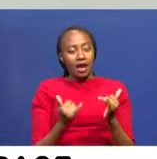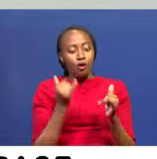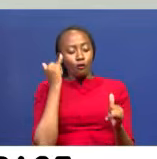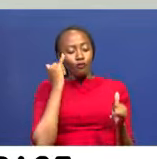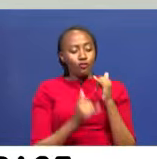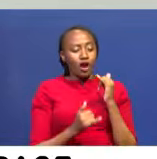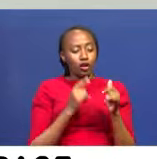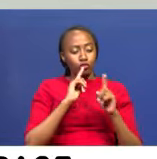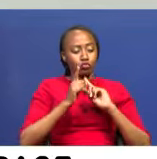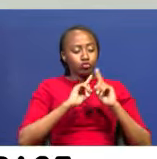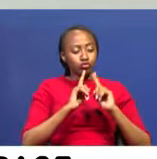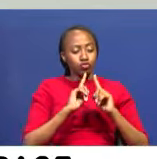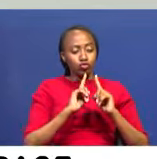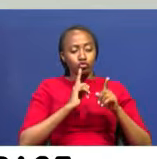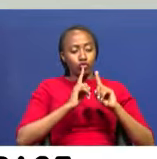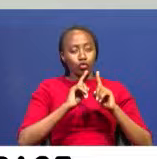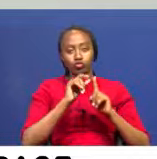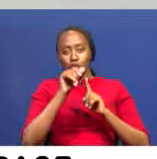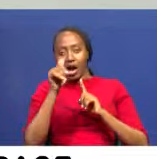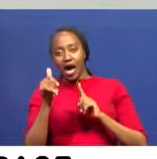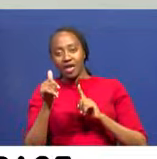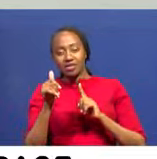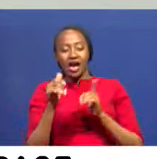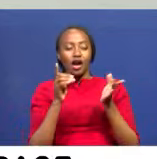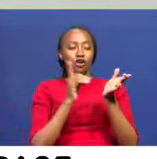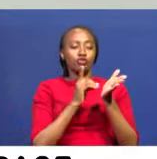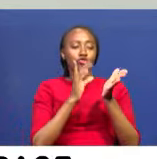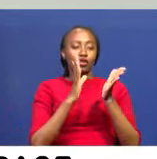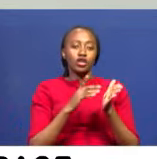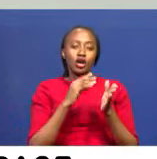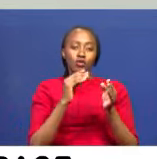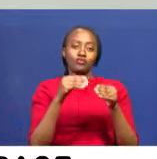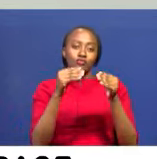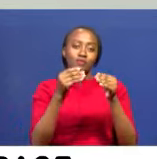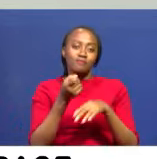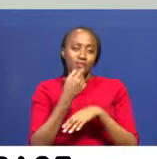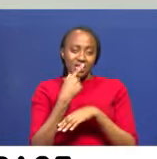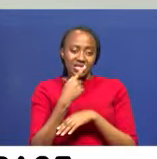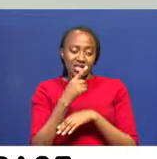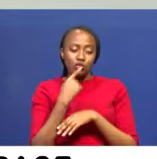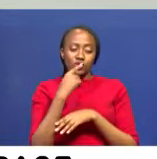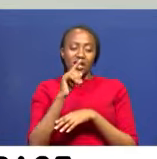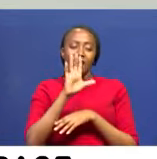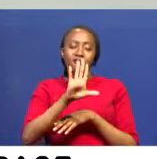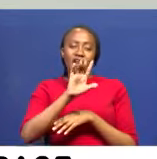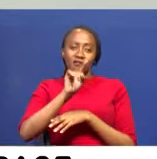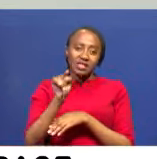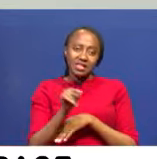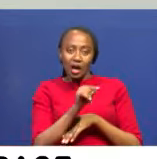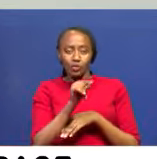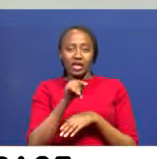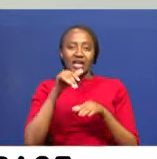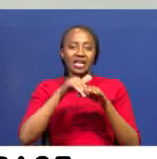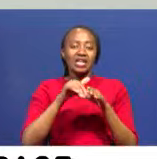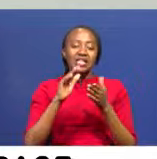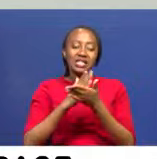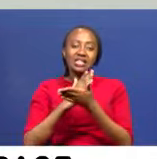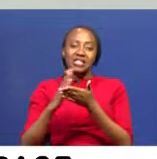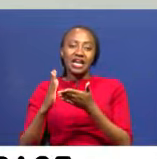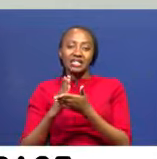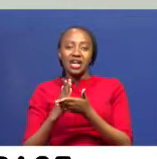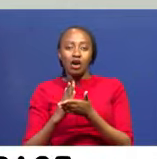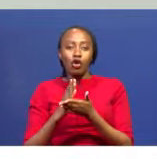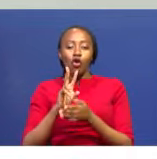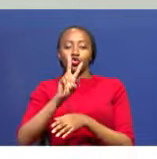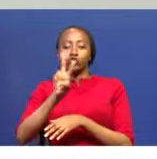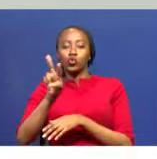want you to talk to the young pharmacists who are out there. Yes. Given that you clearly stated that 5,000 of you are currently in this particular sector,